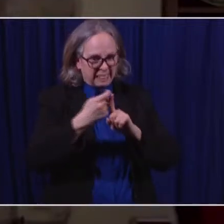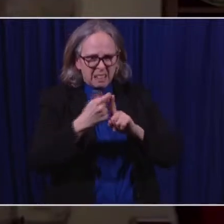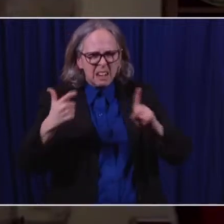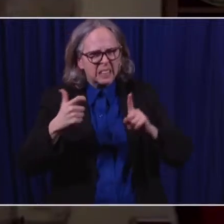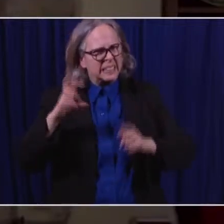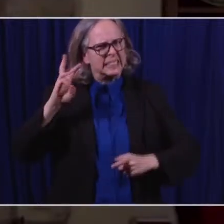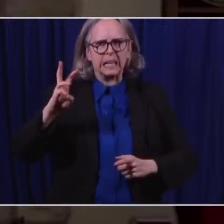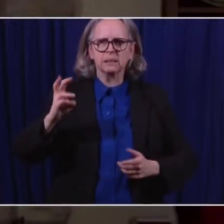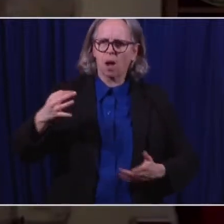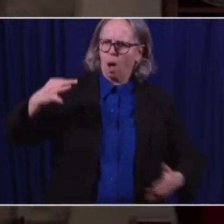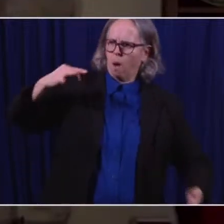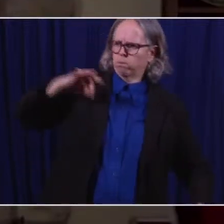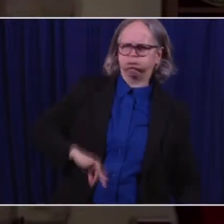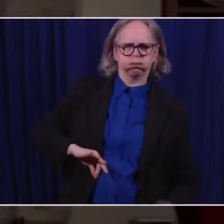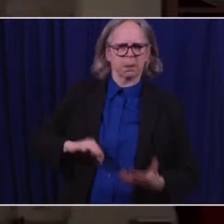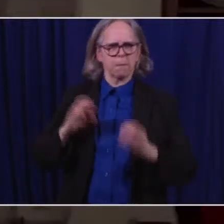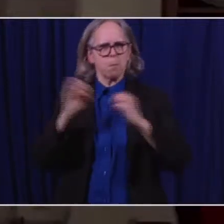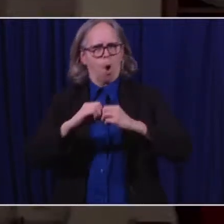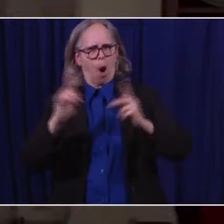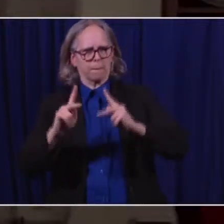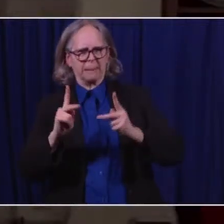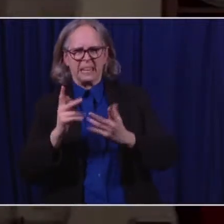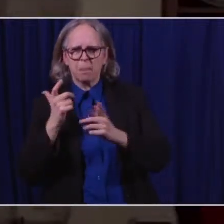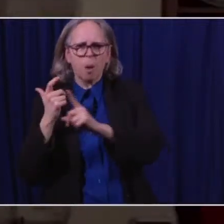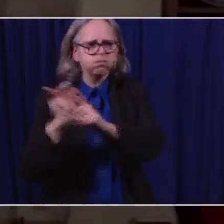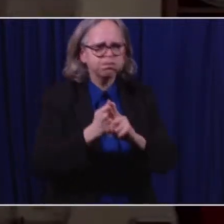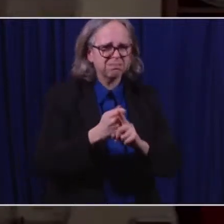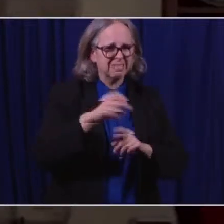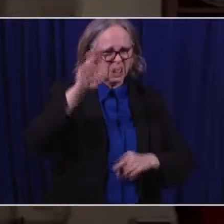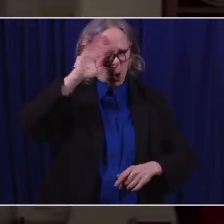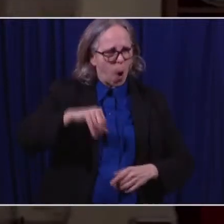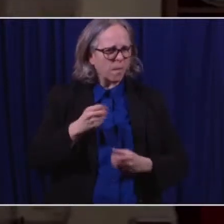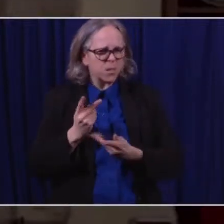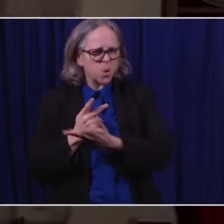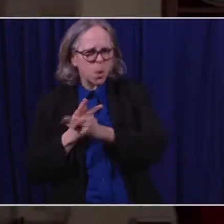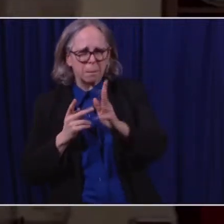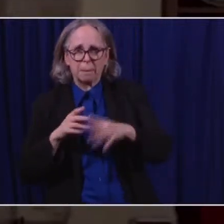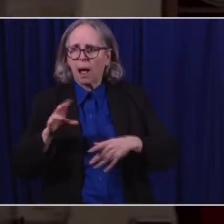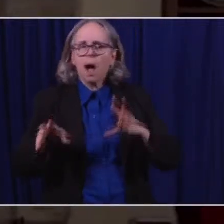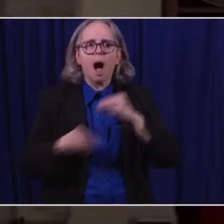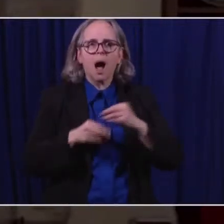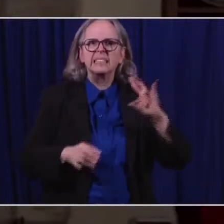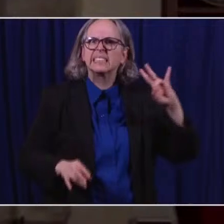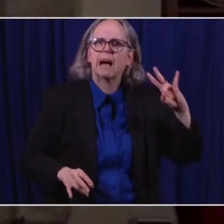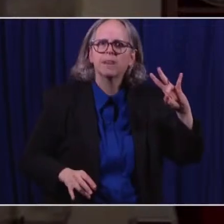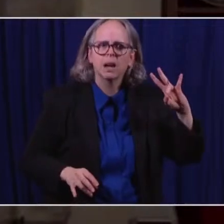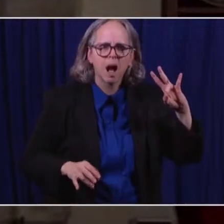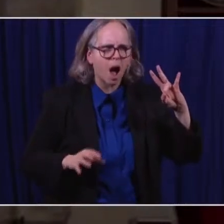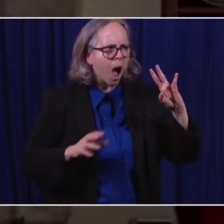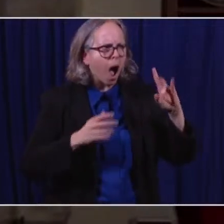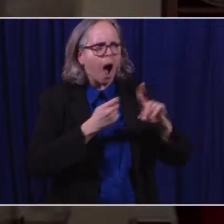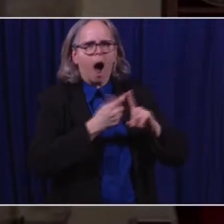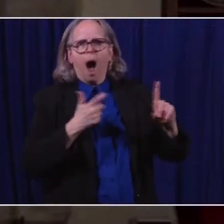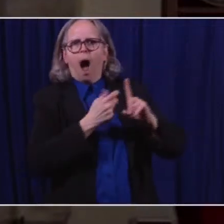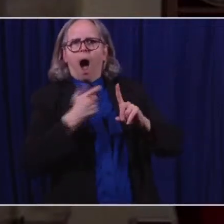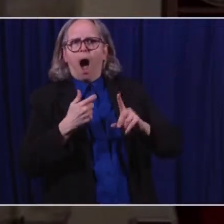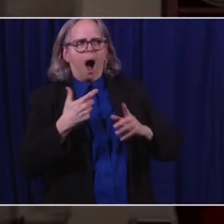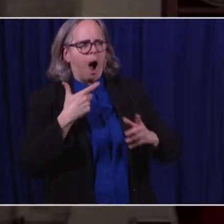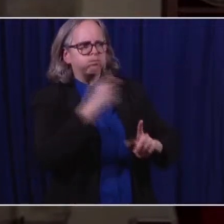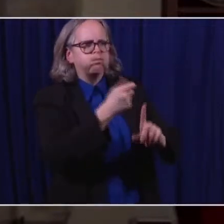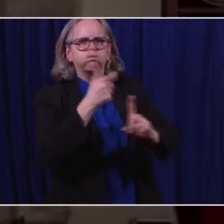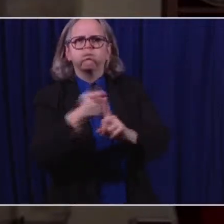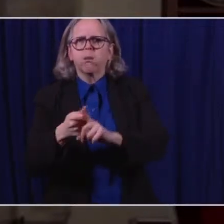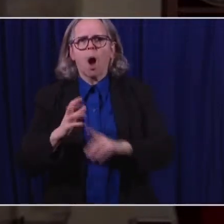And I know even in some cases somebody has told me they got 7. But if Dr. Van Hoff, if people can